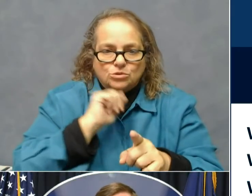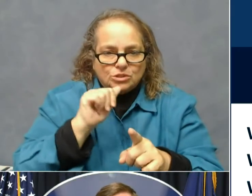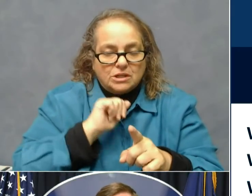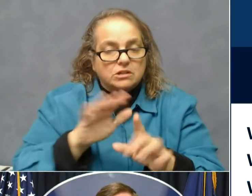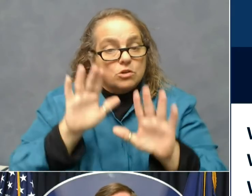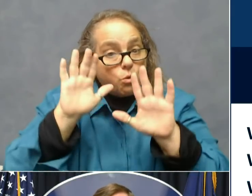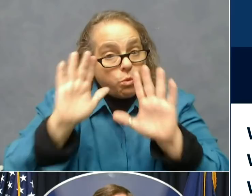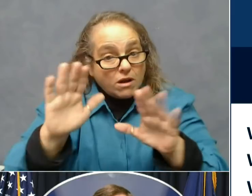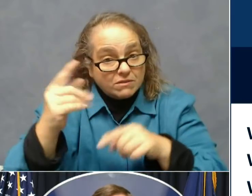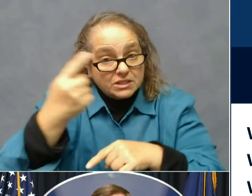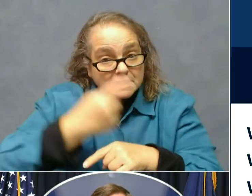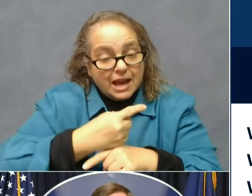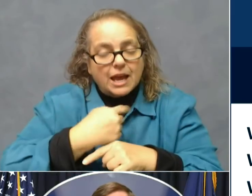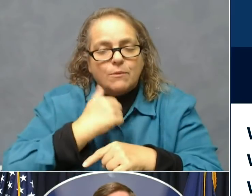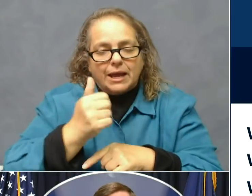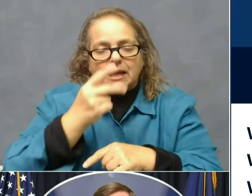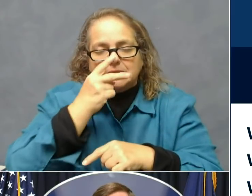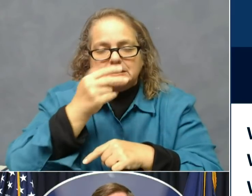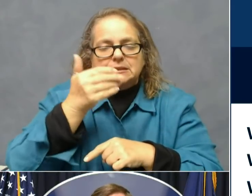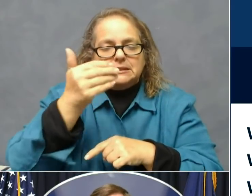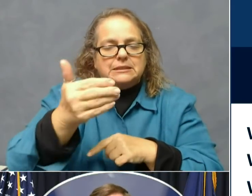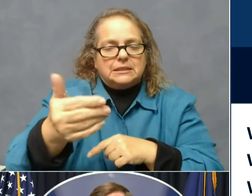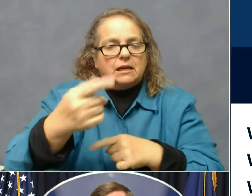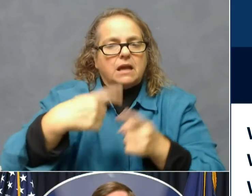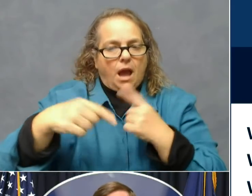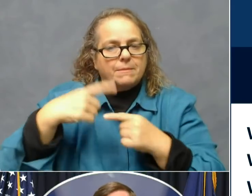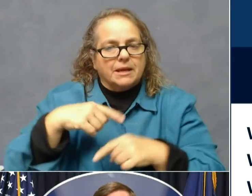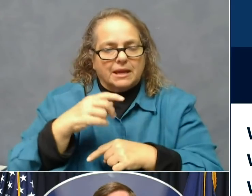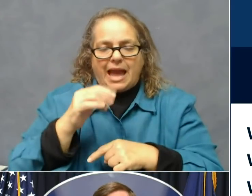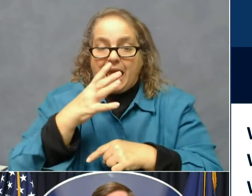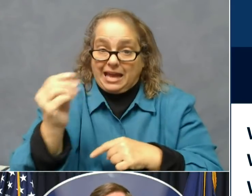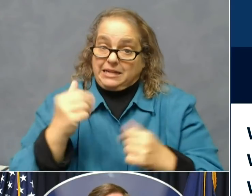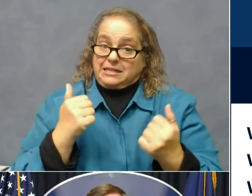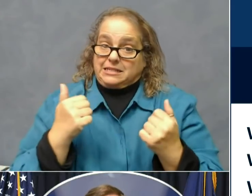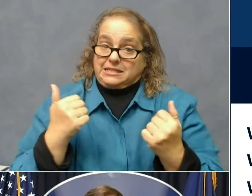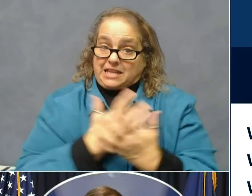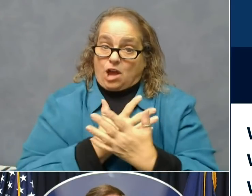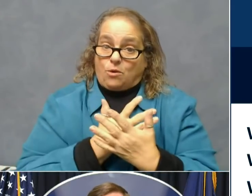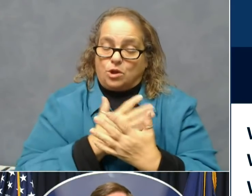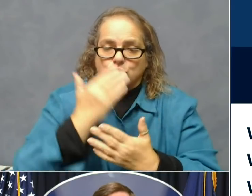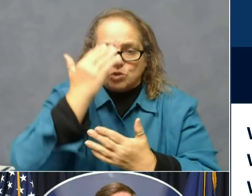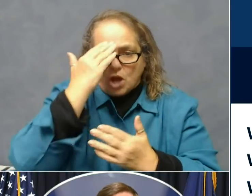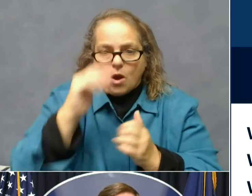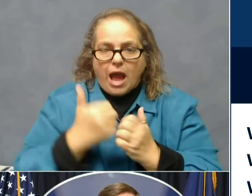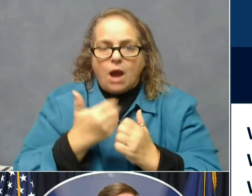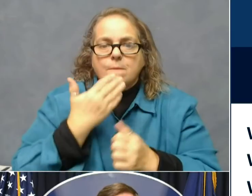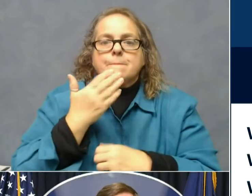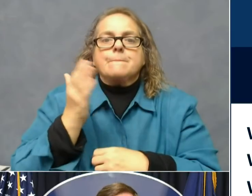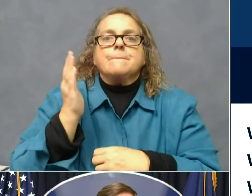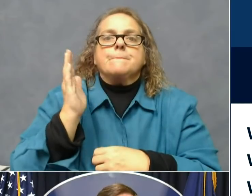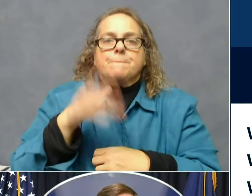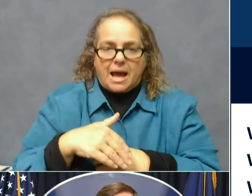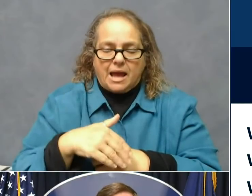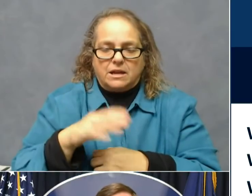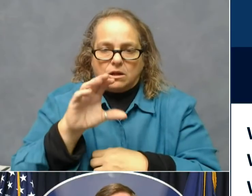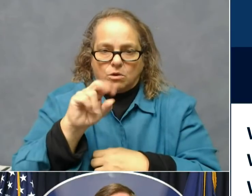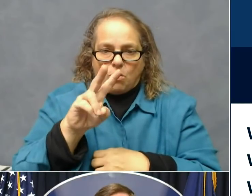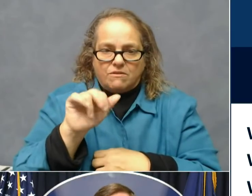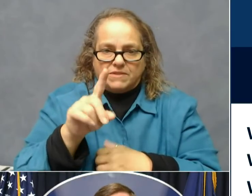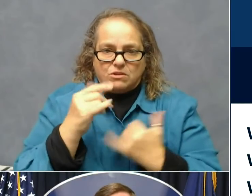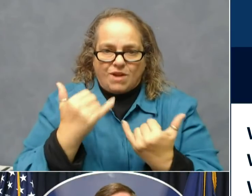sight. And it's also a little scary knowing how bad COVID is right now. And there's a vaccine out there, and you want